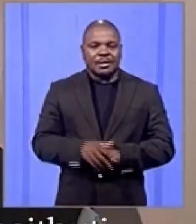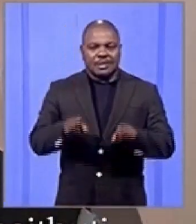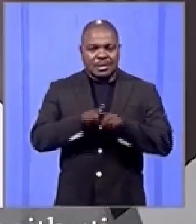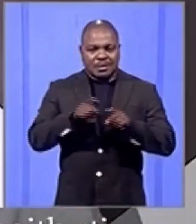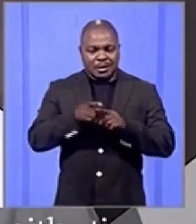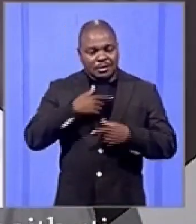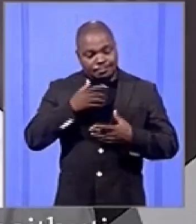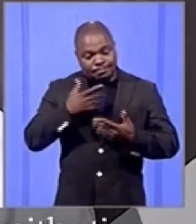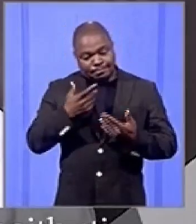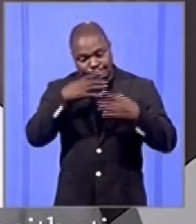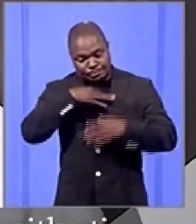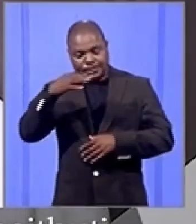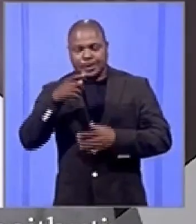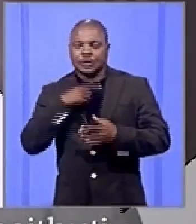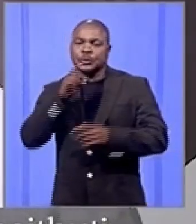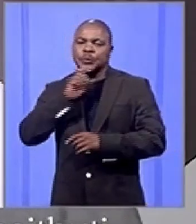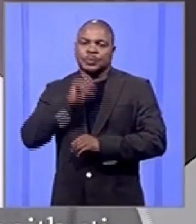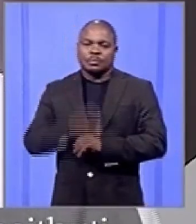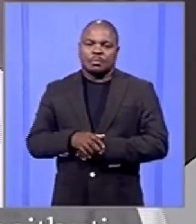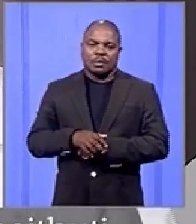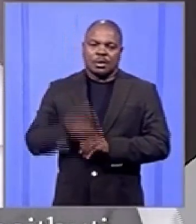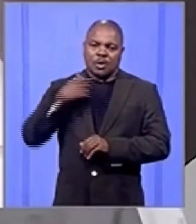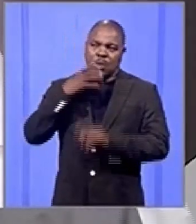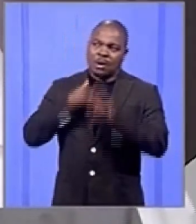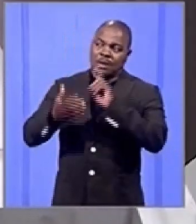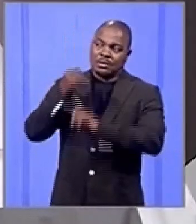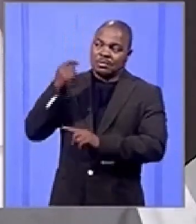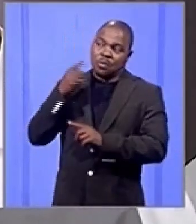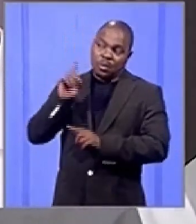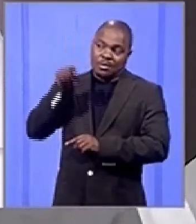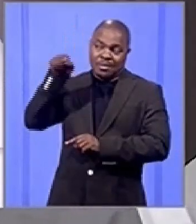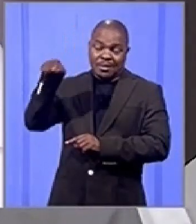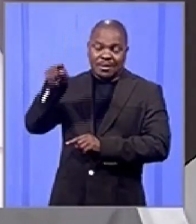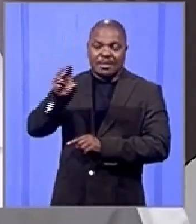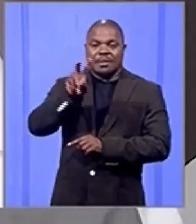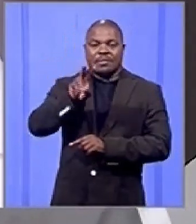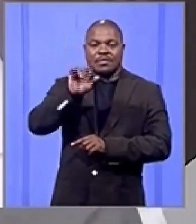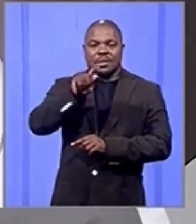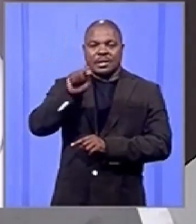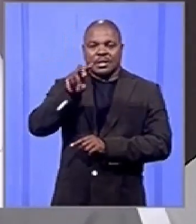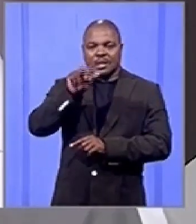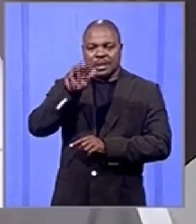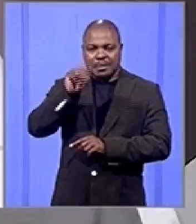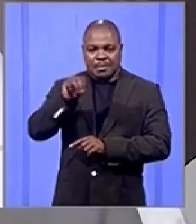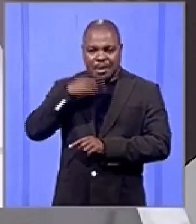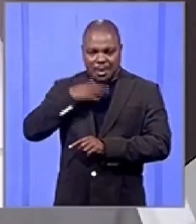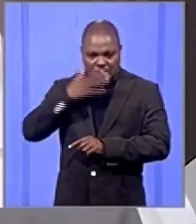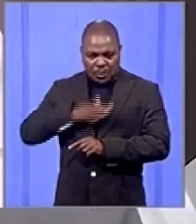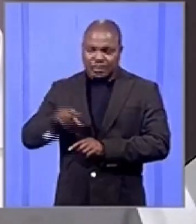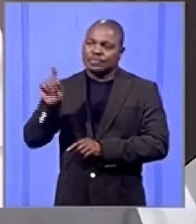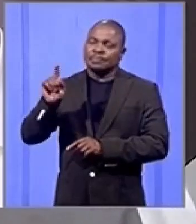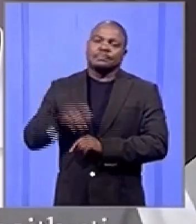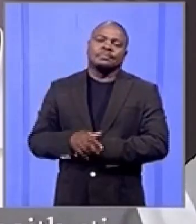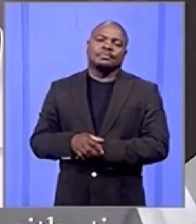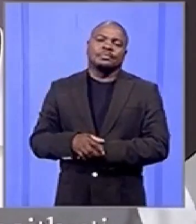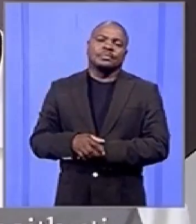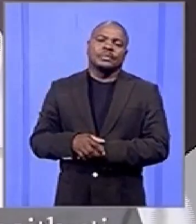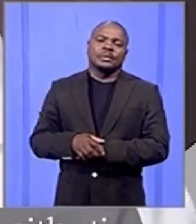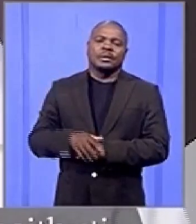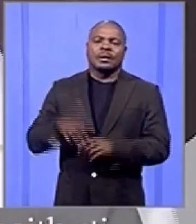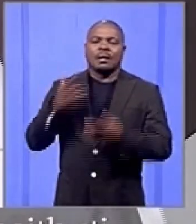e dirisa. Se ke batla go se achieve a ke tsana go Vietnam is that ke batla go dira like connection e